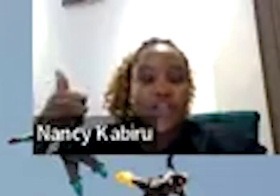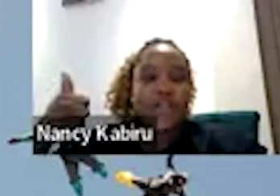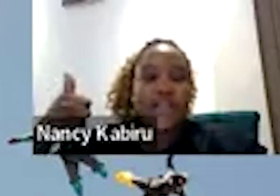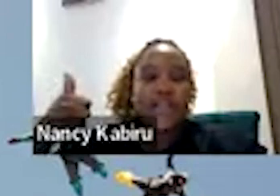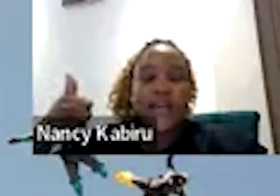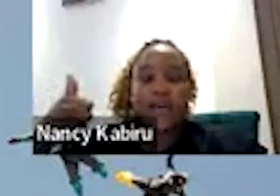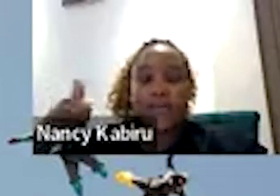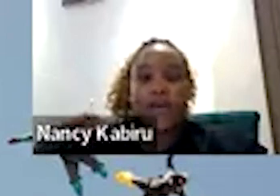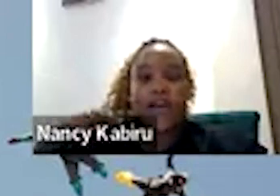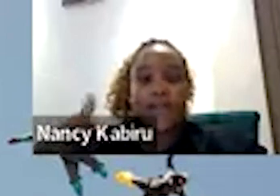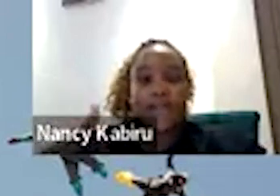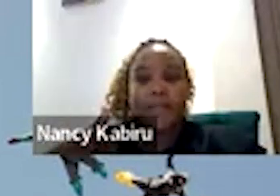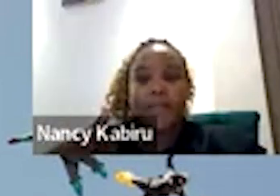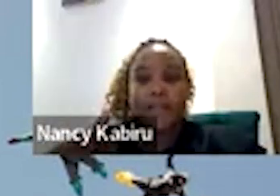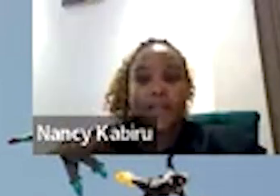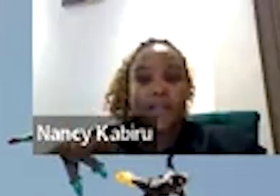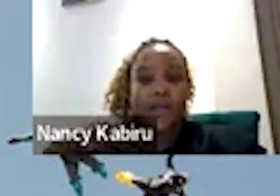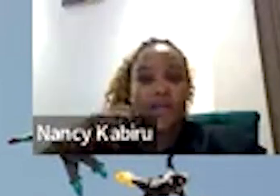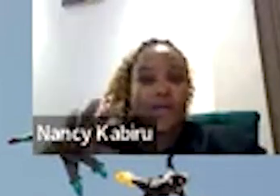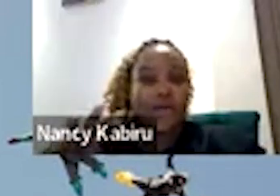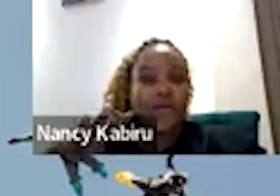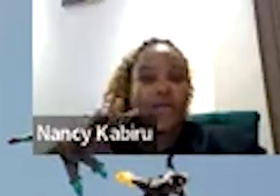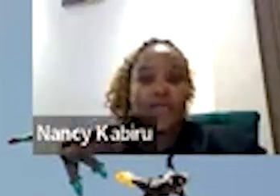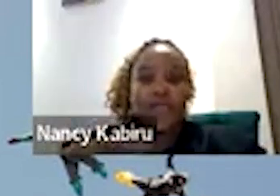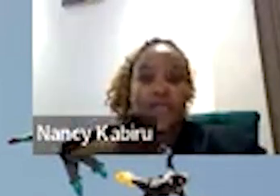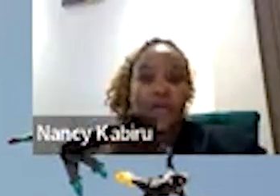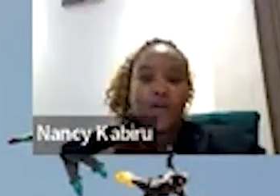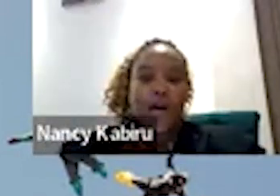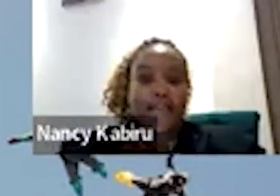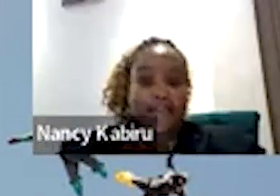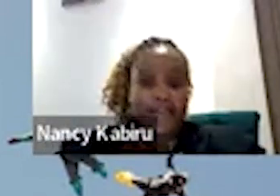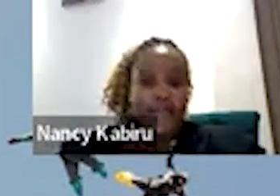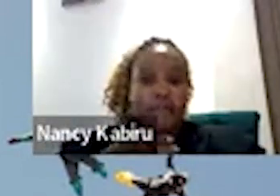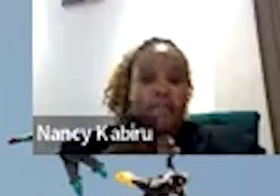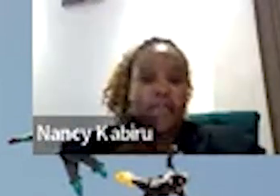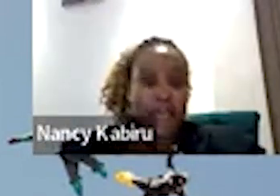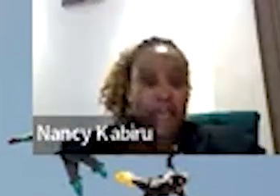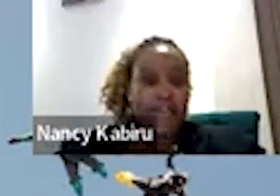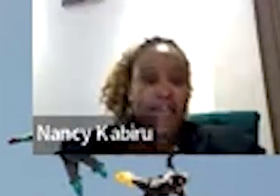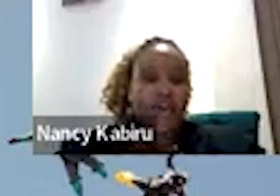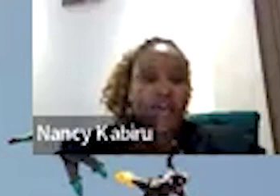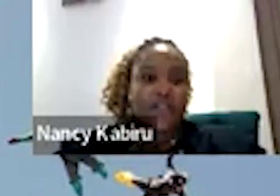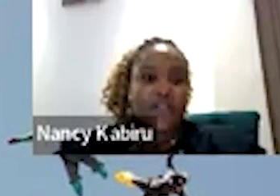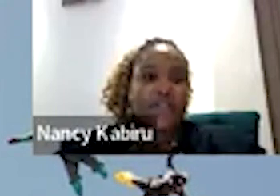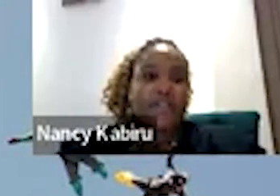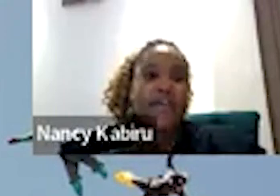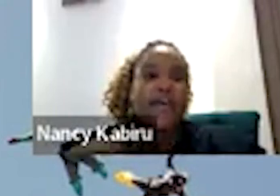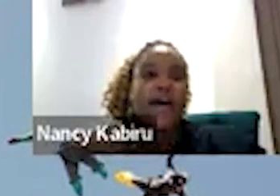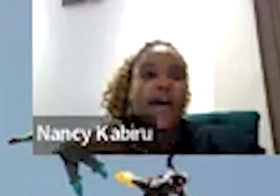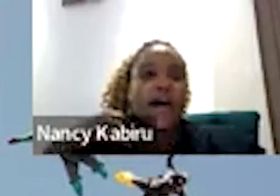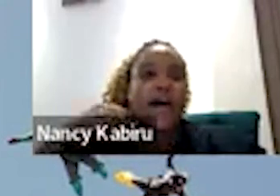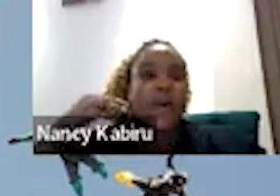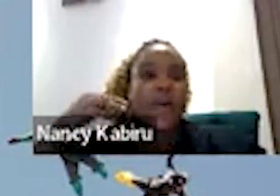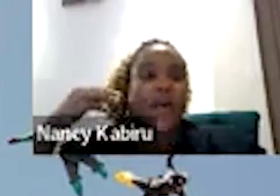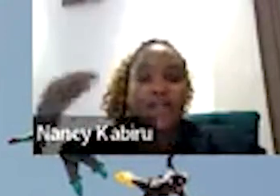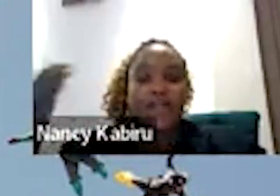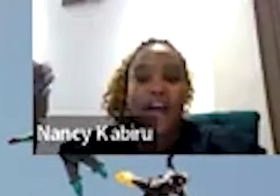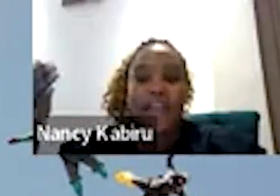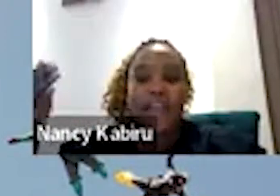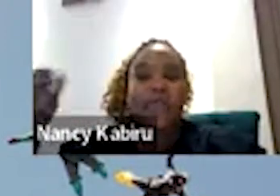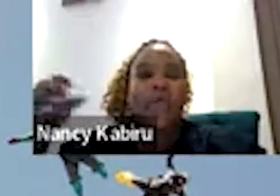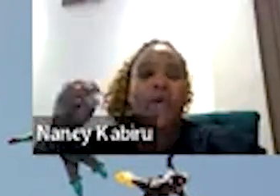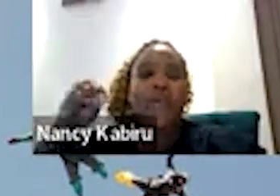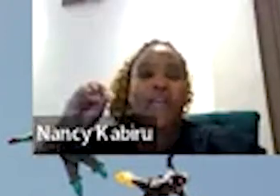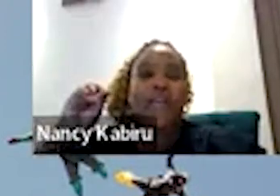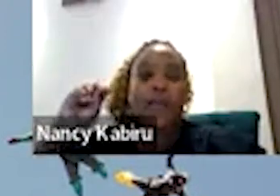When do you need to seek help or help somebody? Go look for us, for me, the psychologist. When